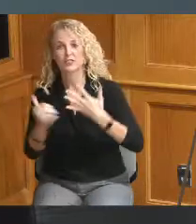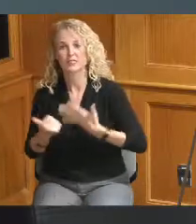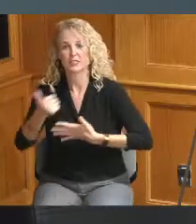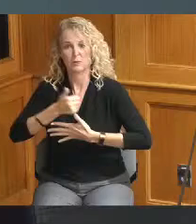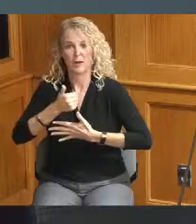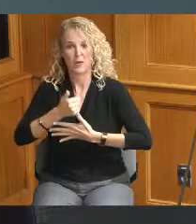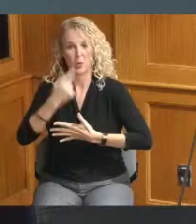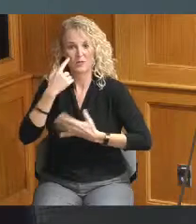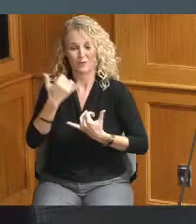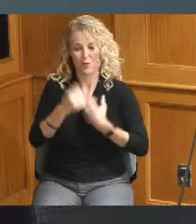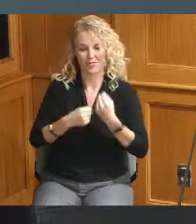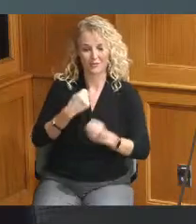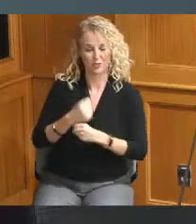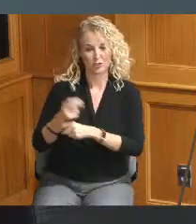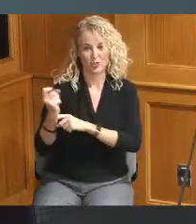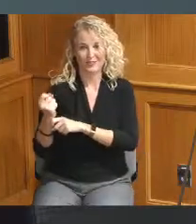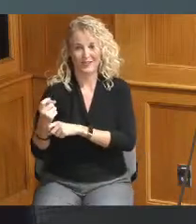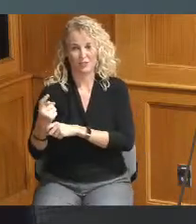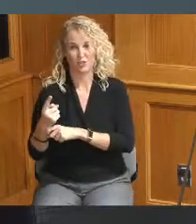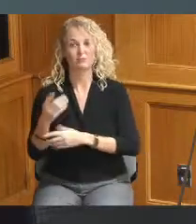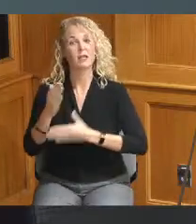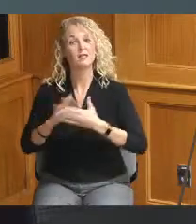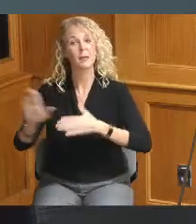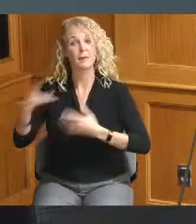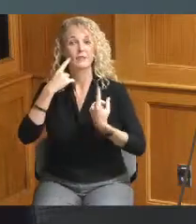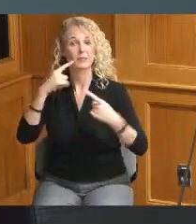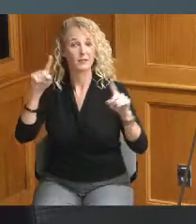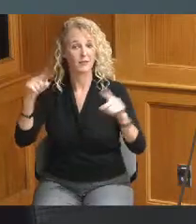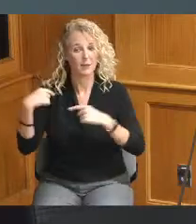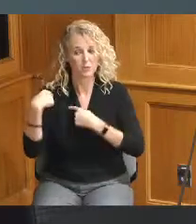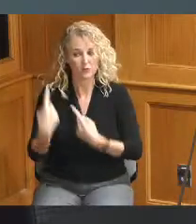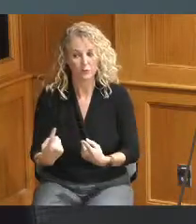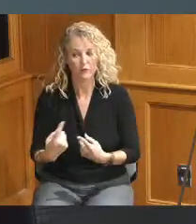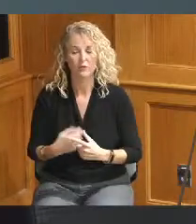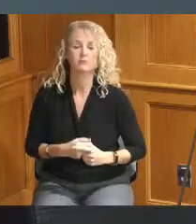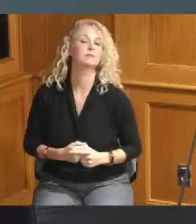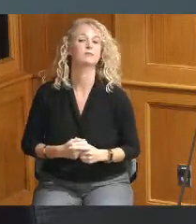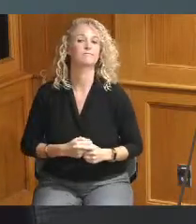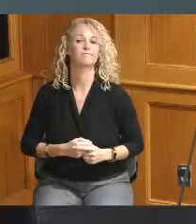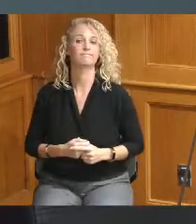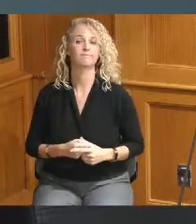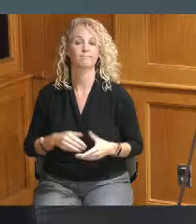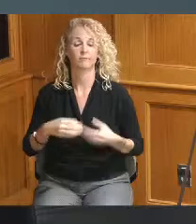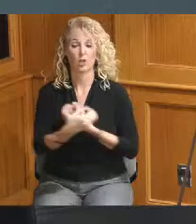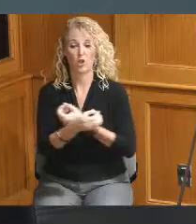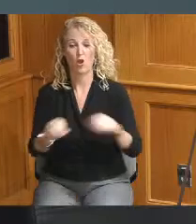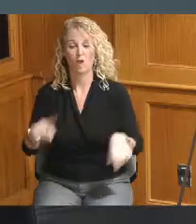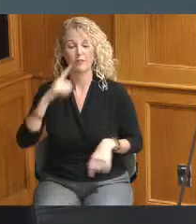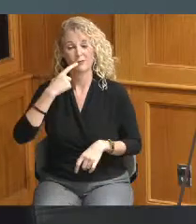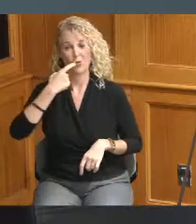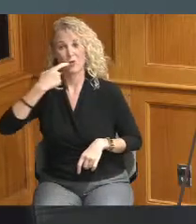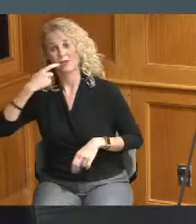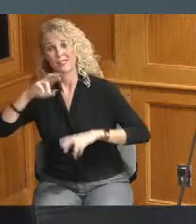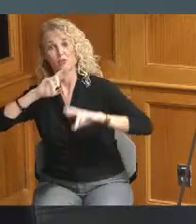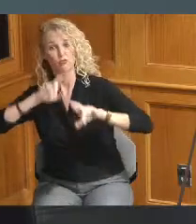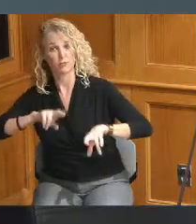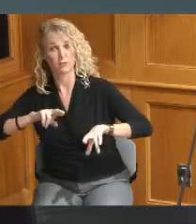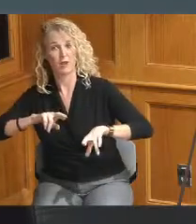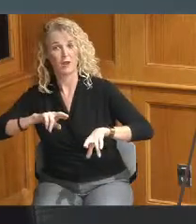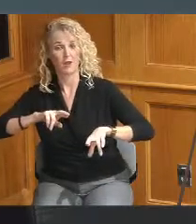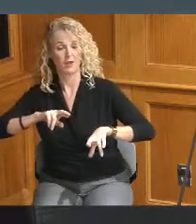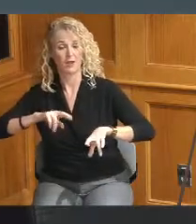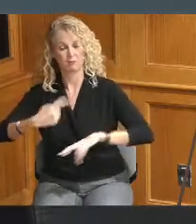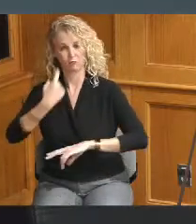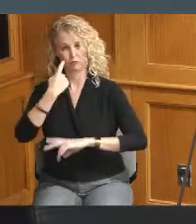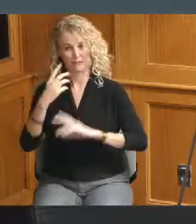and also for next year and some of the accomplishments that have been made. The Office of Addiction Response, I just had an update